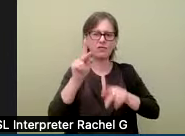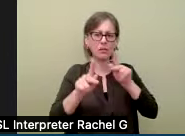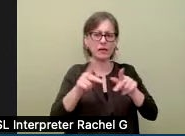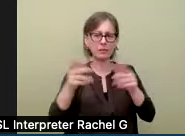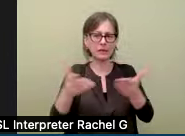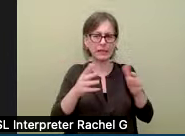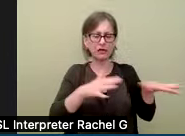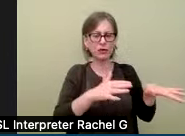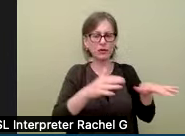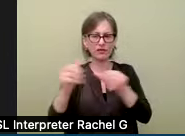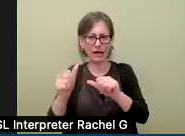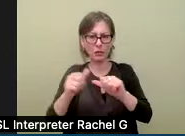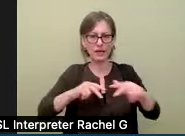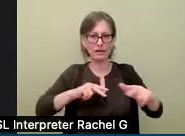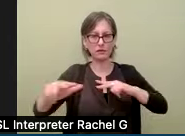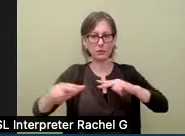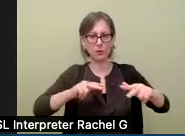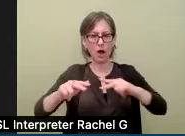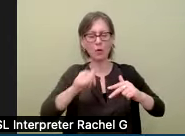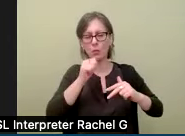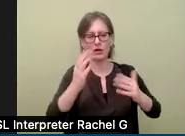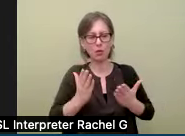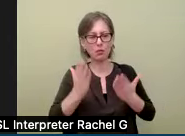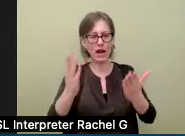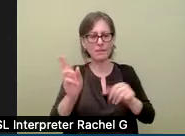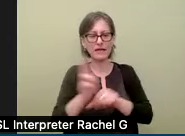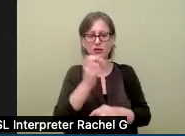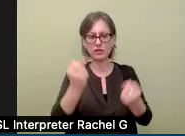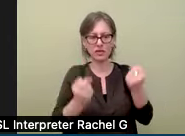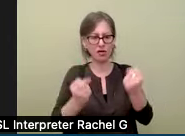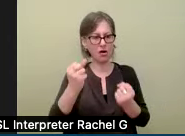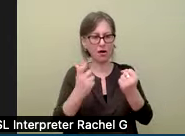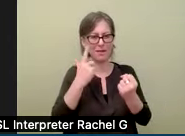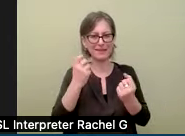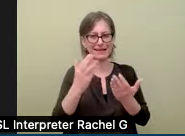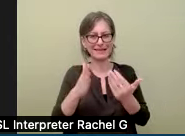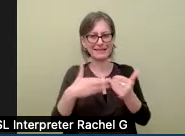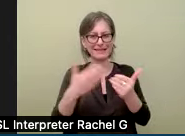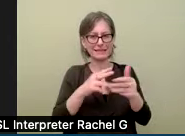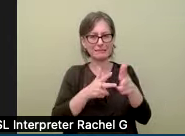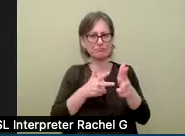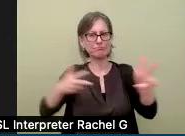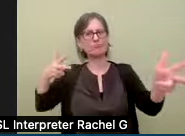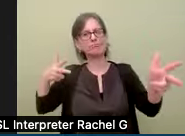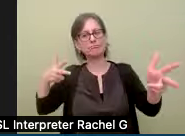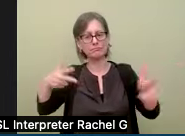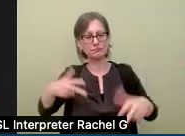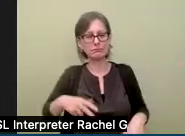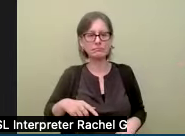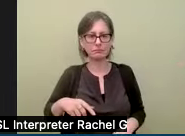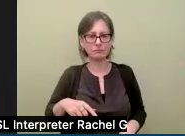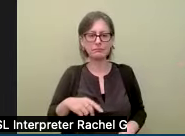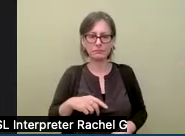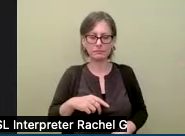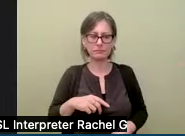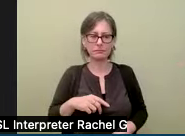to evacuate by foot. We don't recommend evacuating by car, as you could easily get stuck in a traffic jam. Okay. Let's